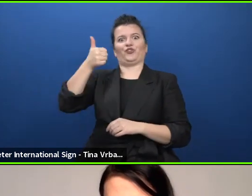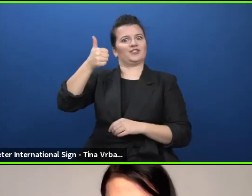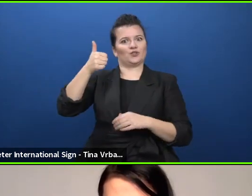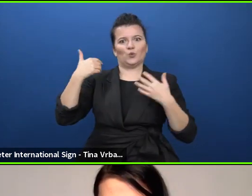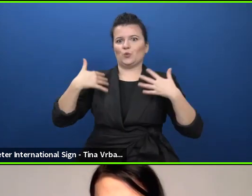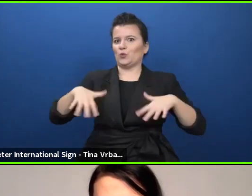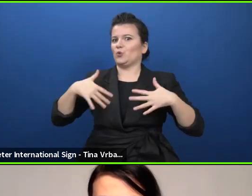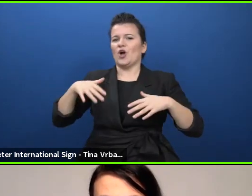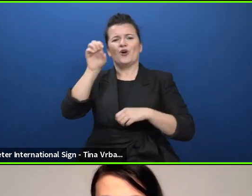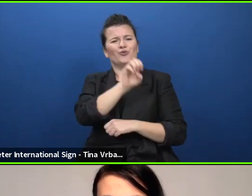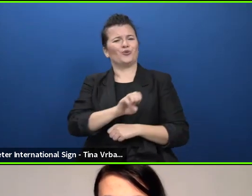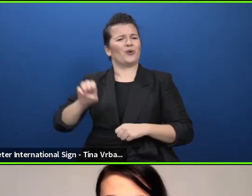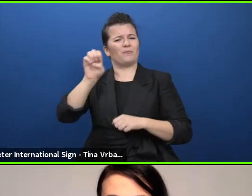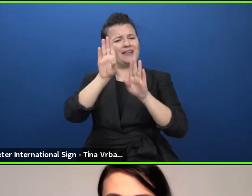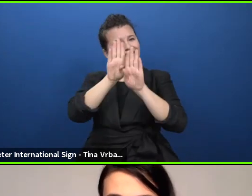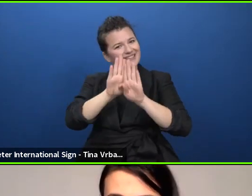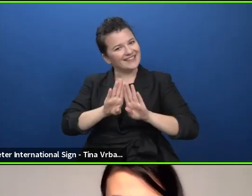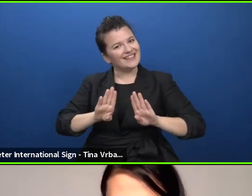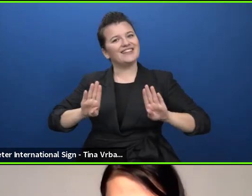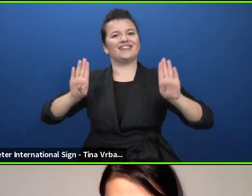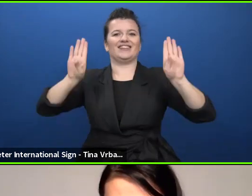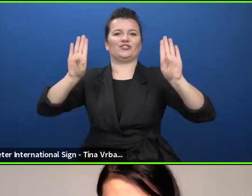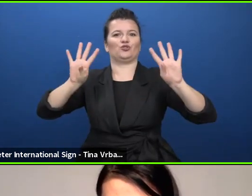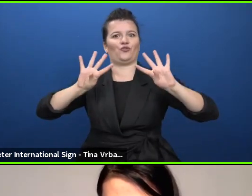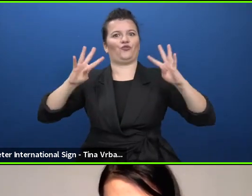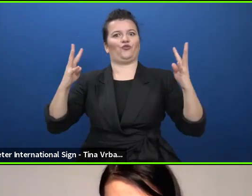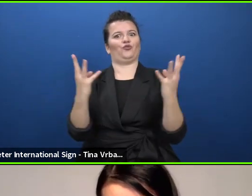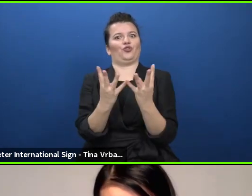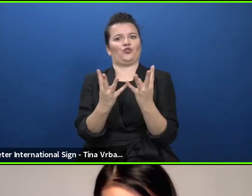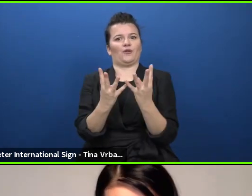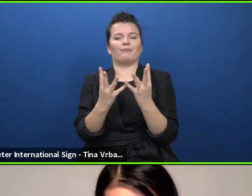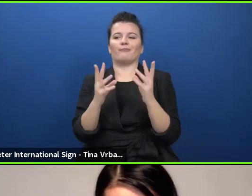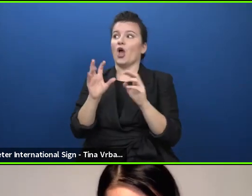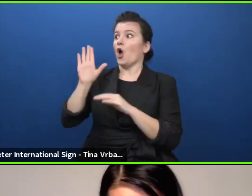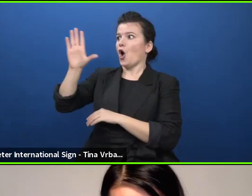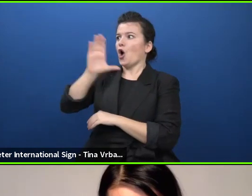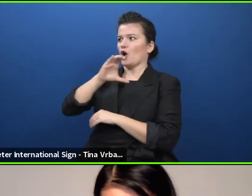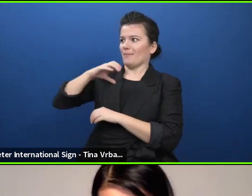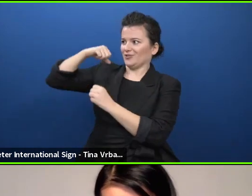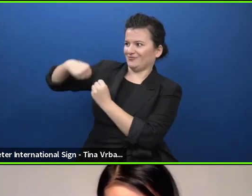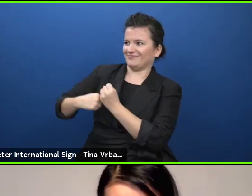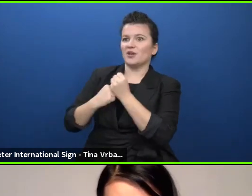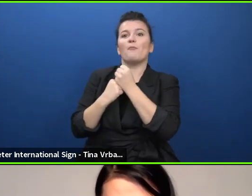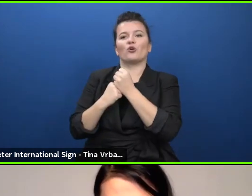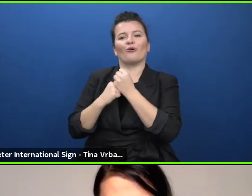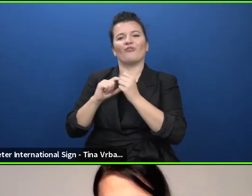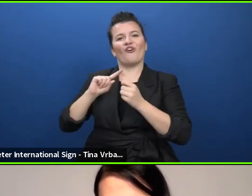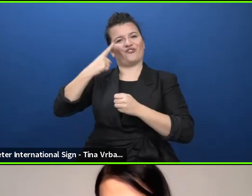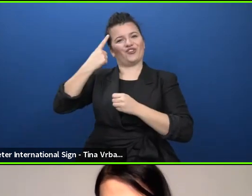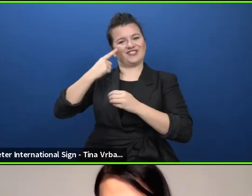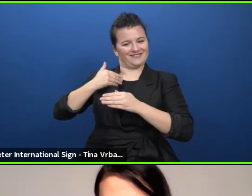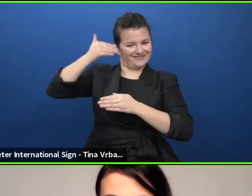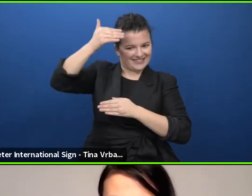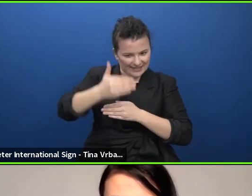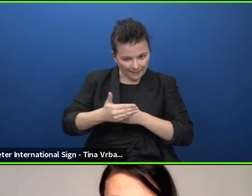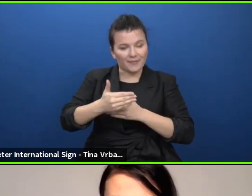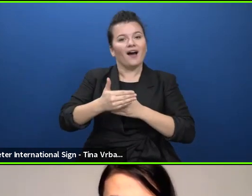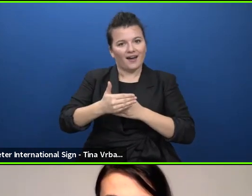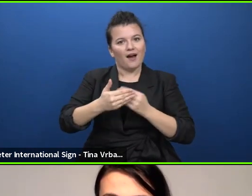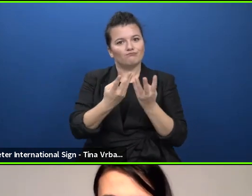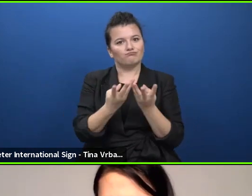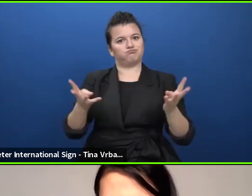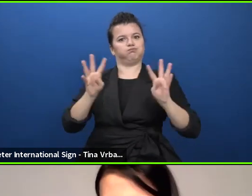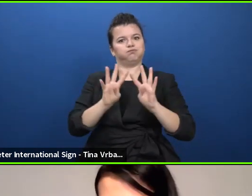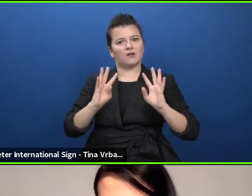official step of this initiative. And you say that the intention is to make it possible